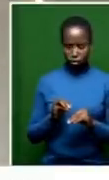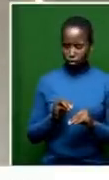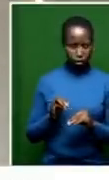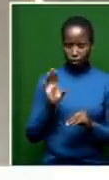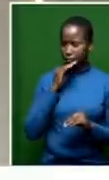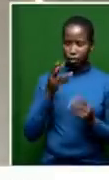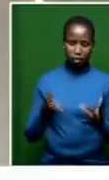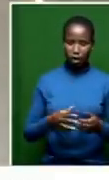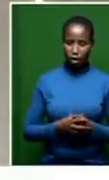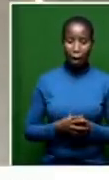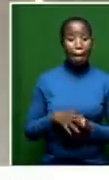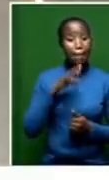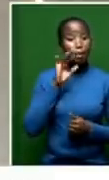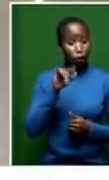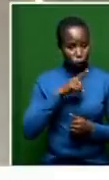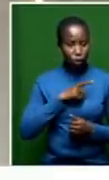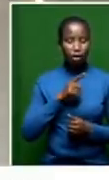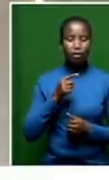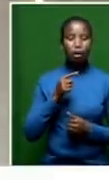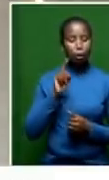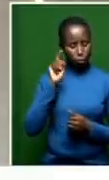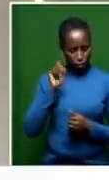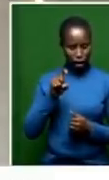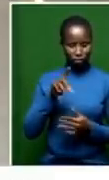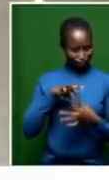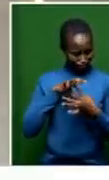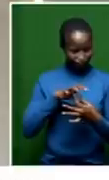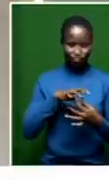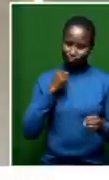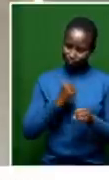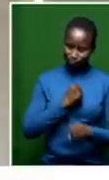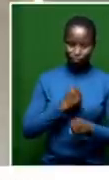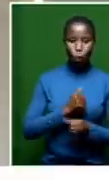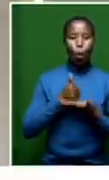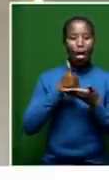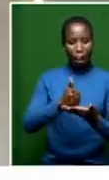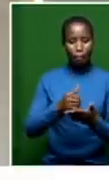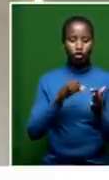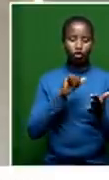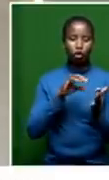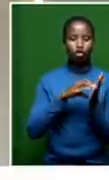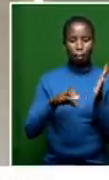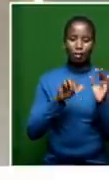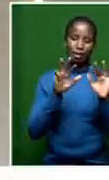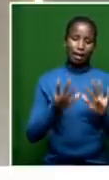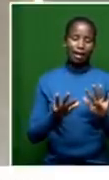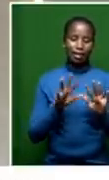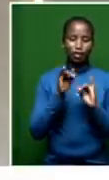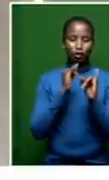why we have to be determined to assist this Chapter 9 institution in terms of its integrity and the